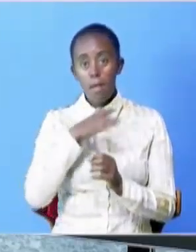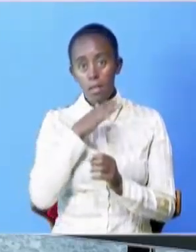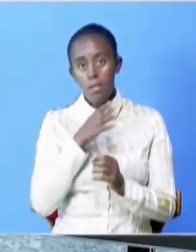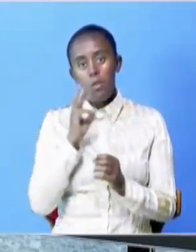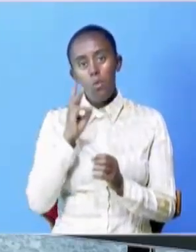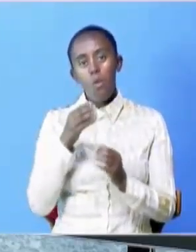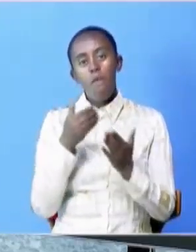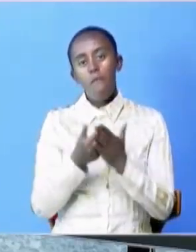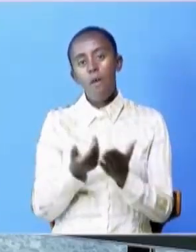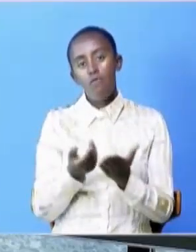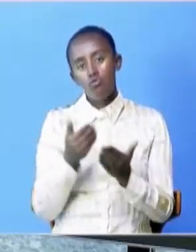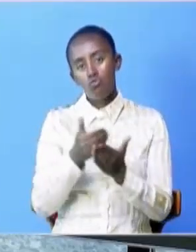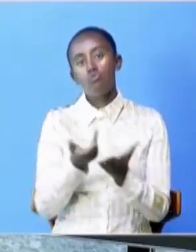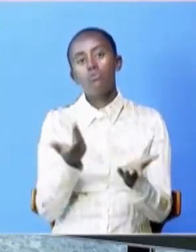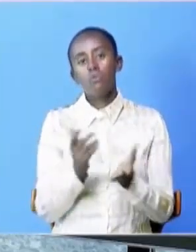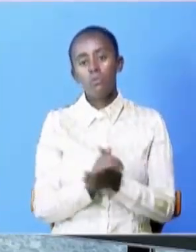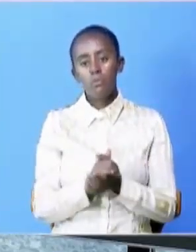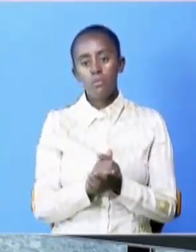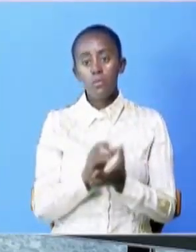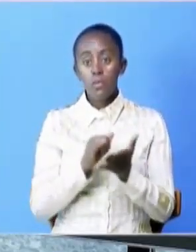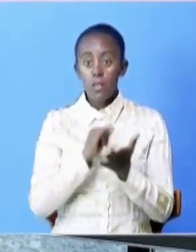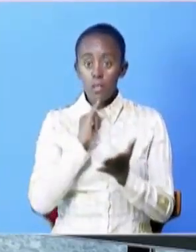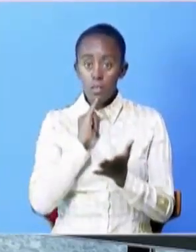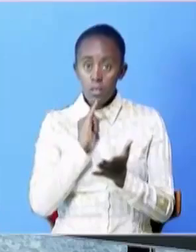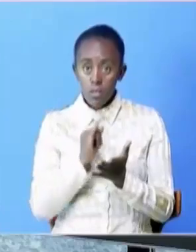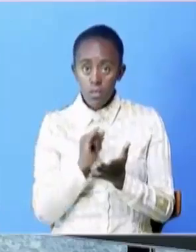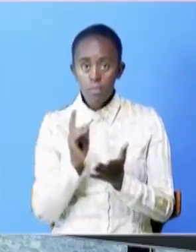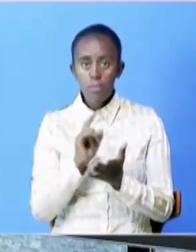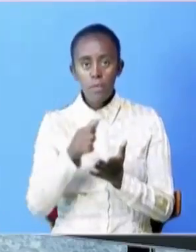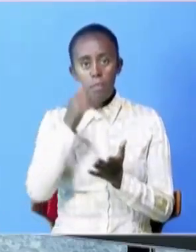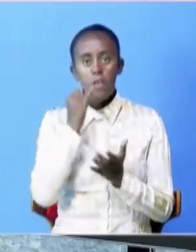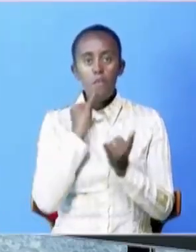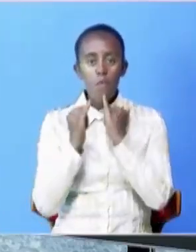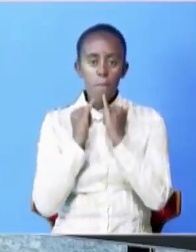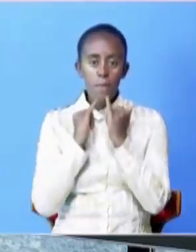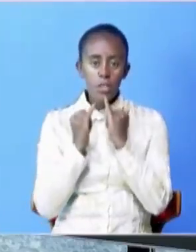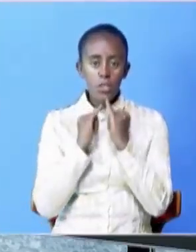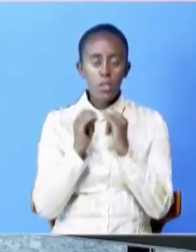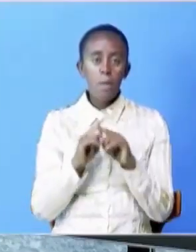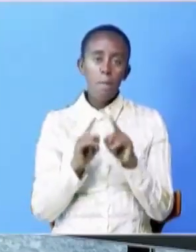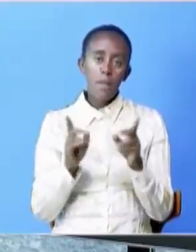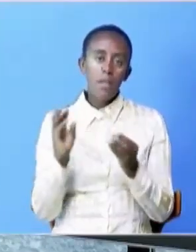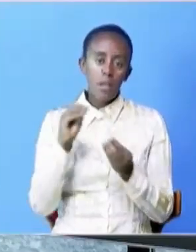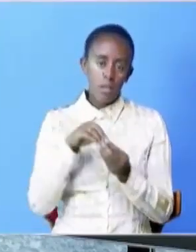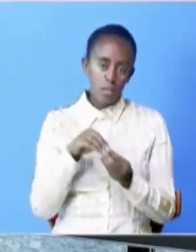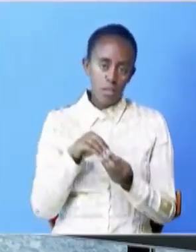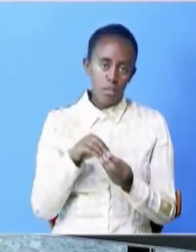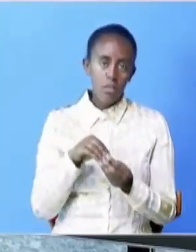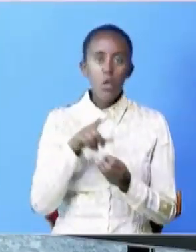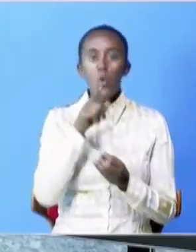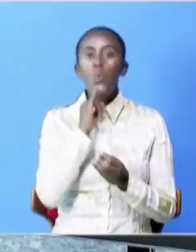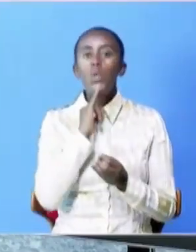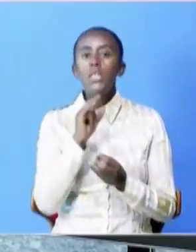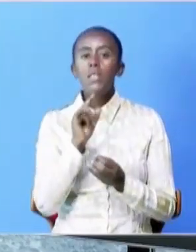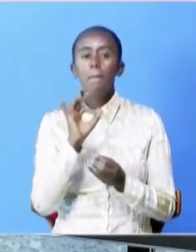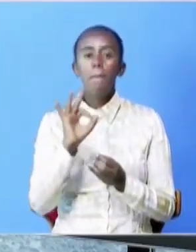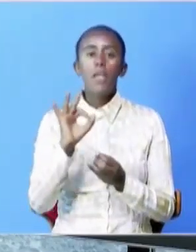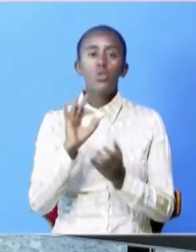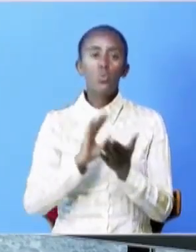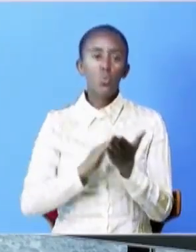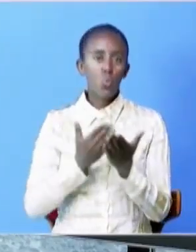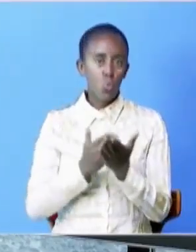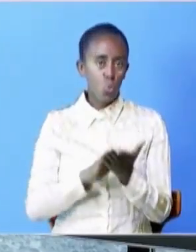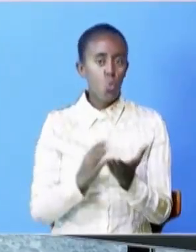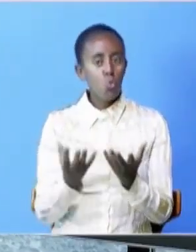will arrive soon. That is our main information. But we have added who is the best cook,